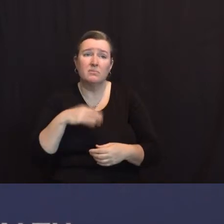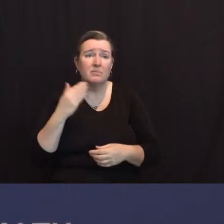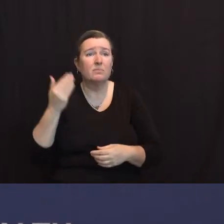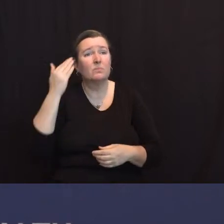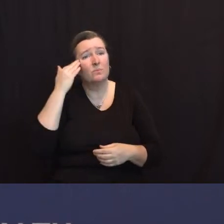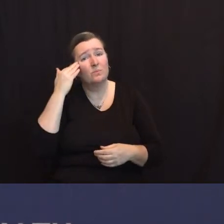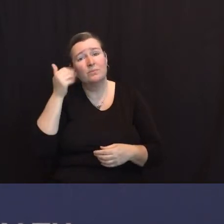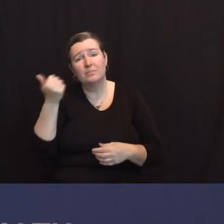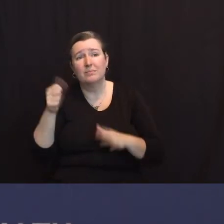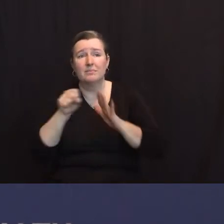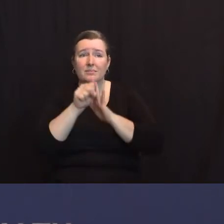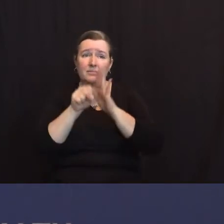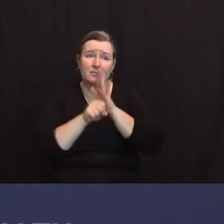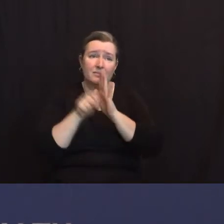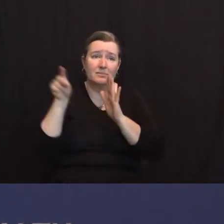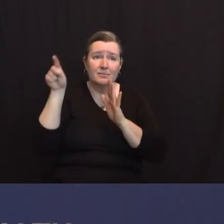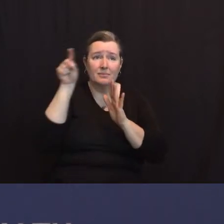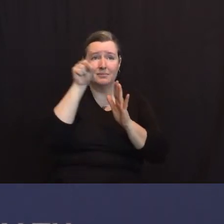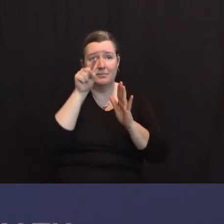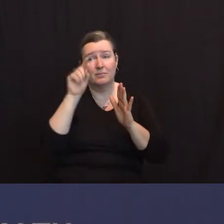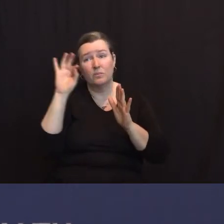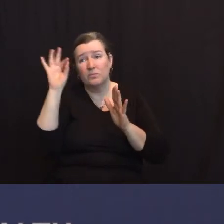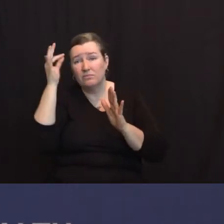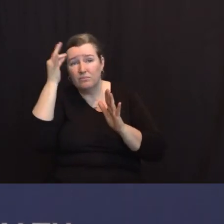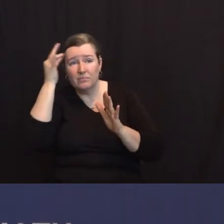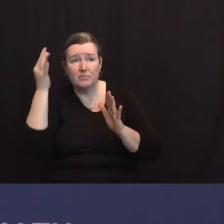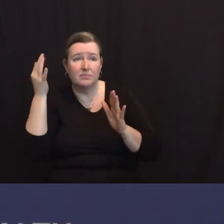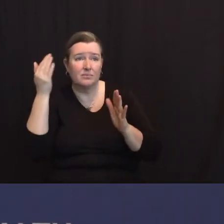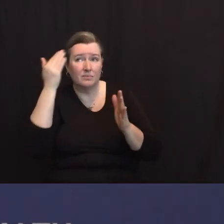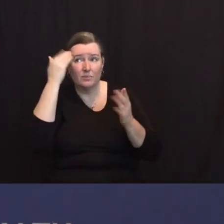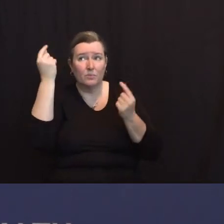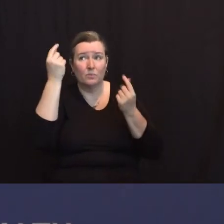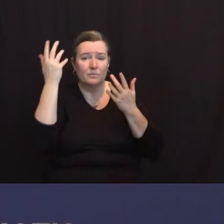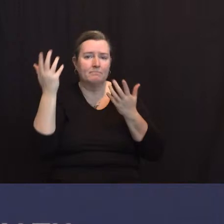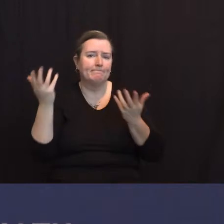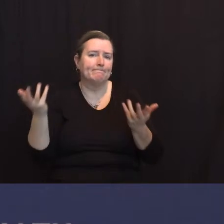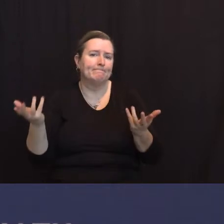federal administration at the time. But we have been